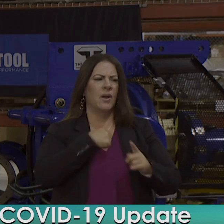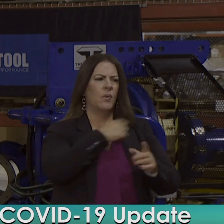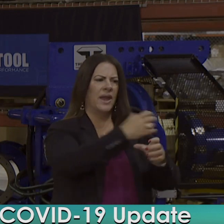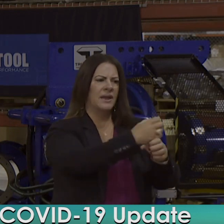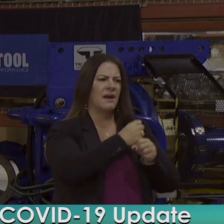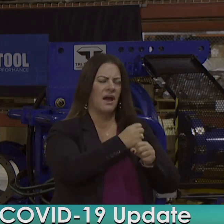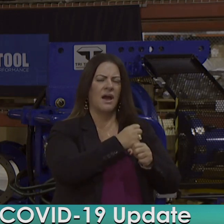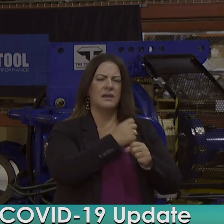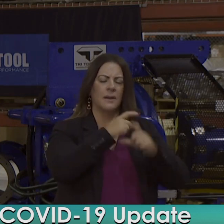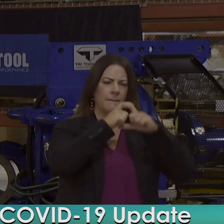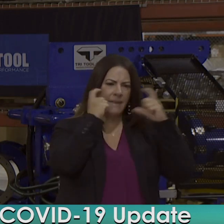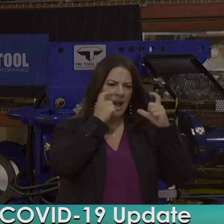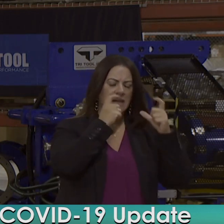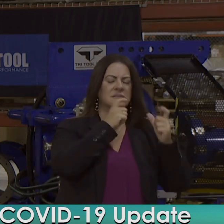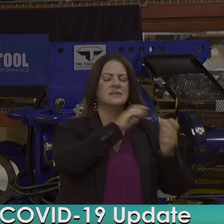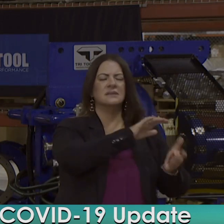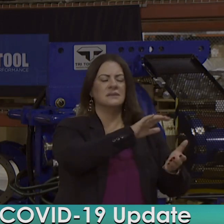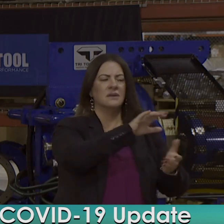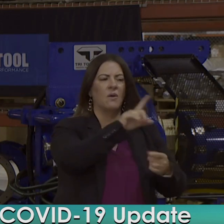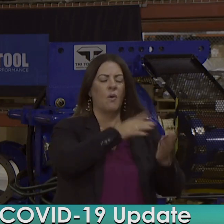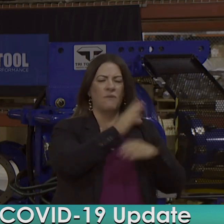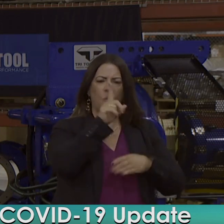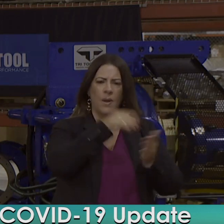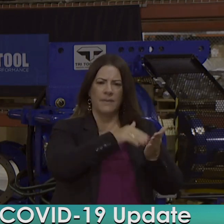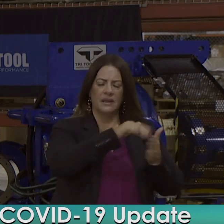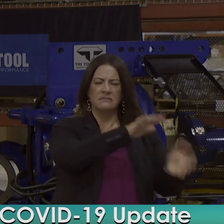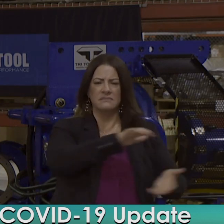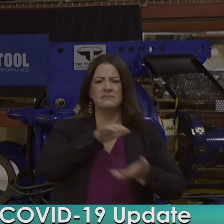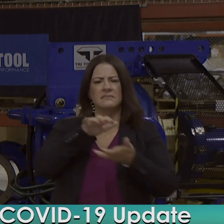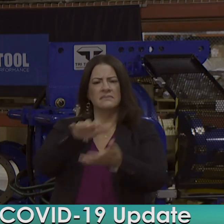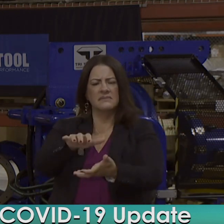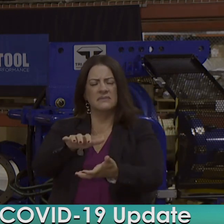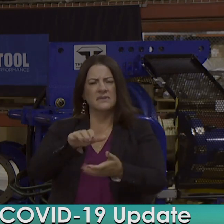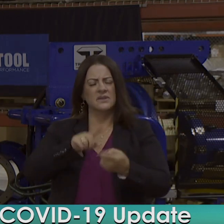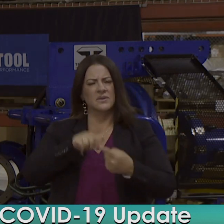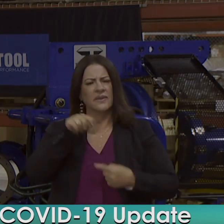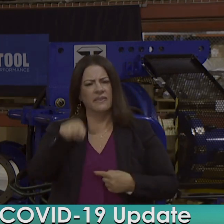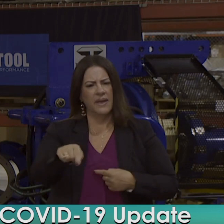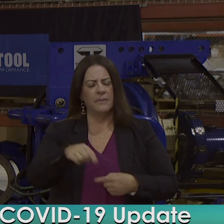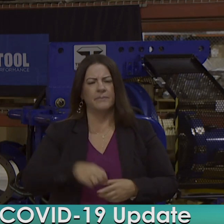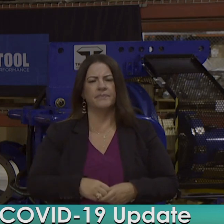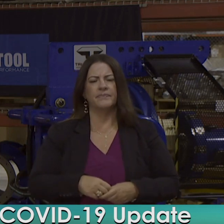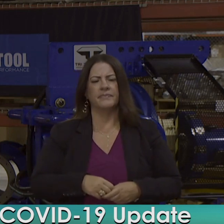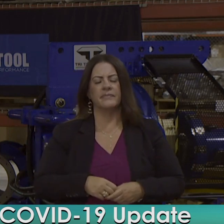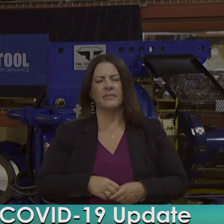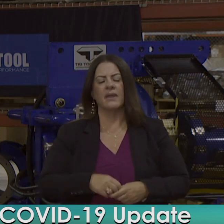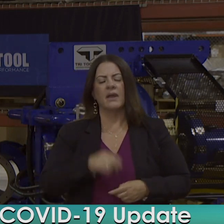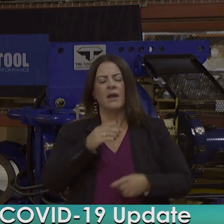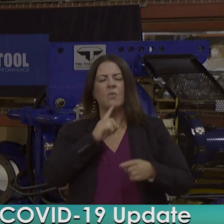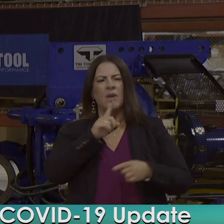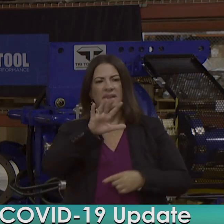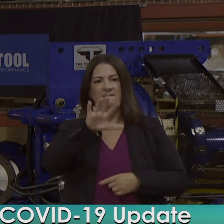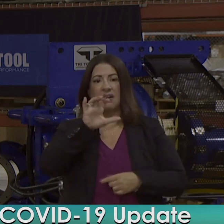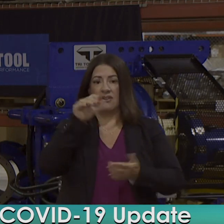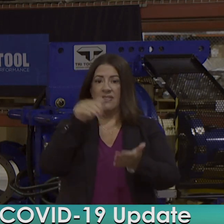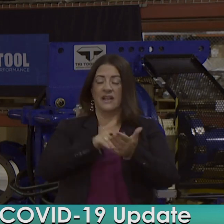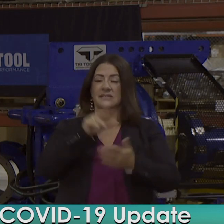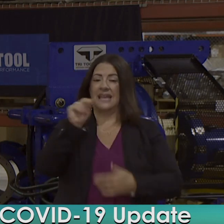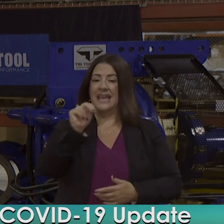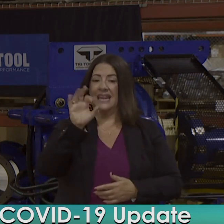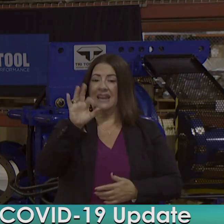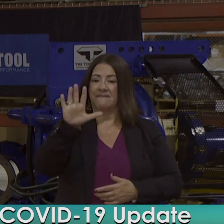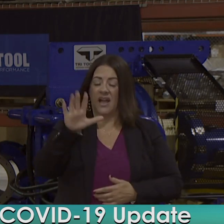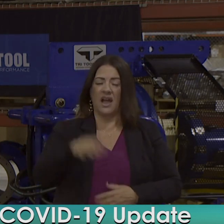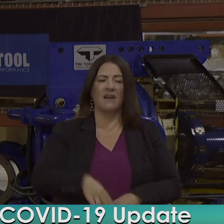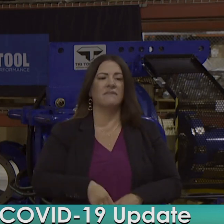county. Over 500,000 N95 masks, just shy, of 500,000 N95 masks. We have provided